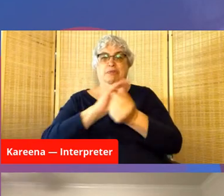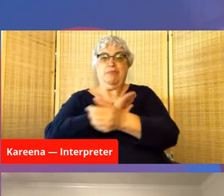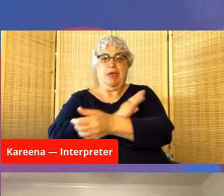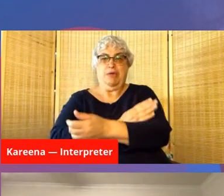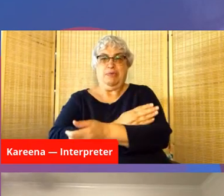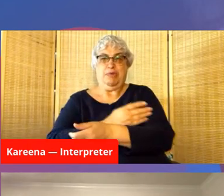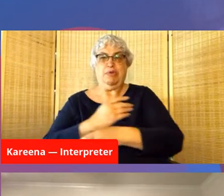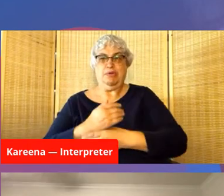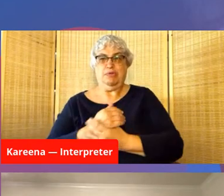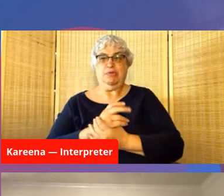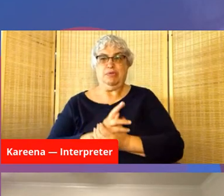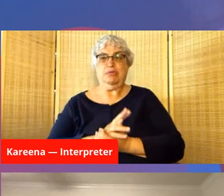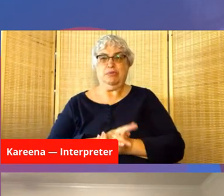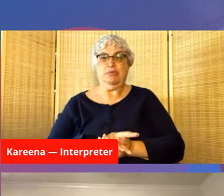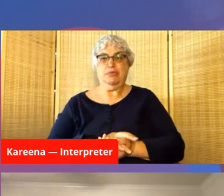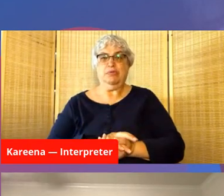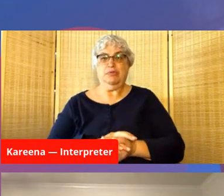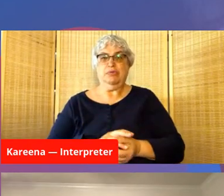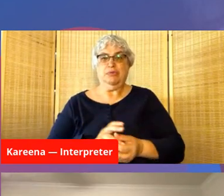resonance.